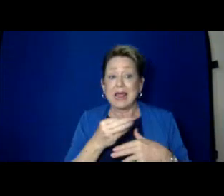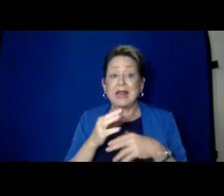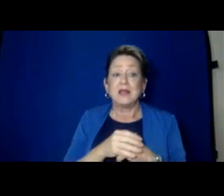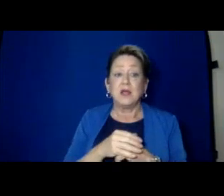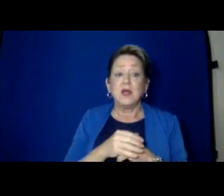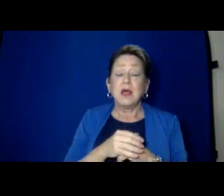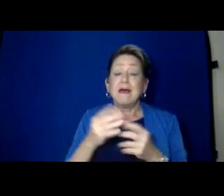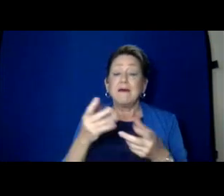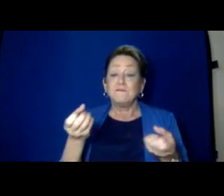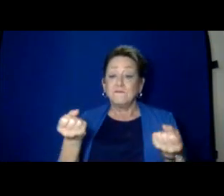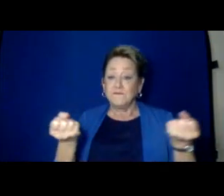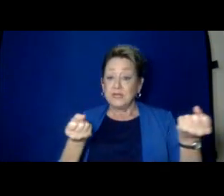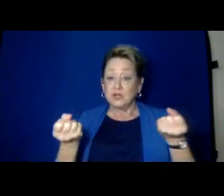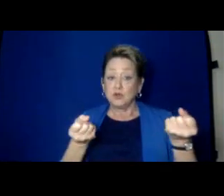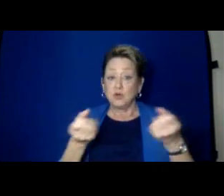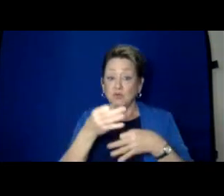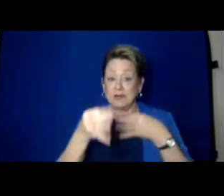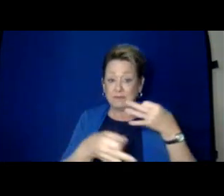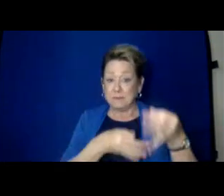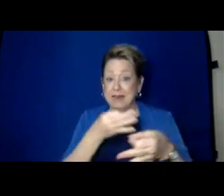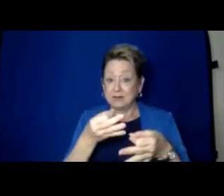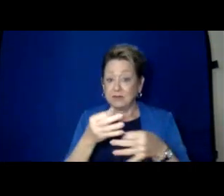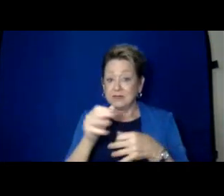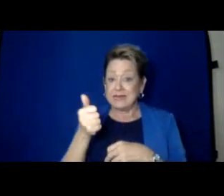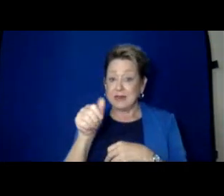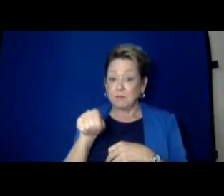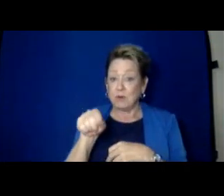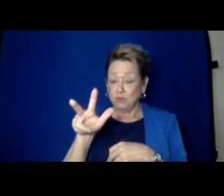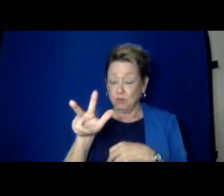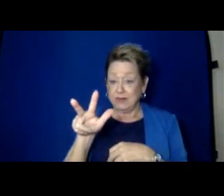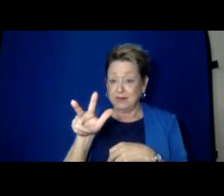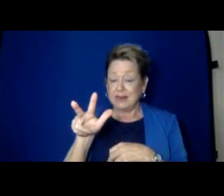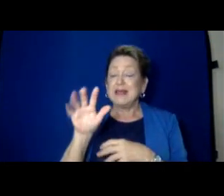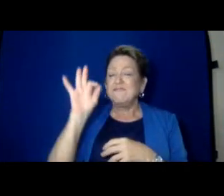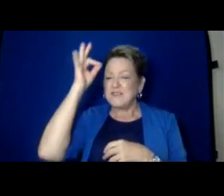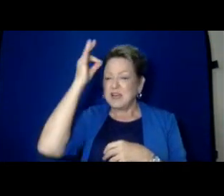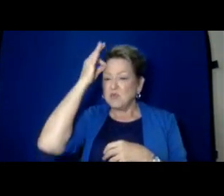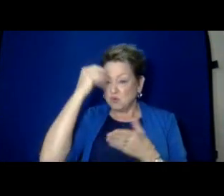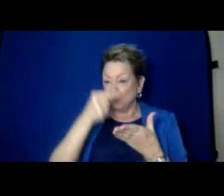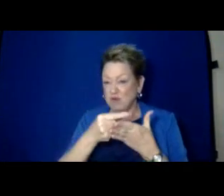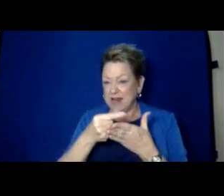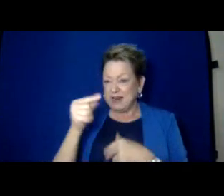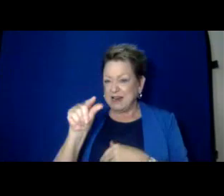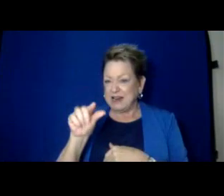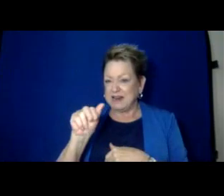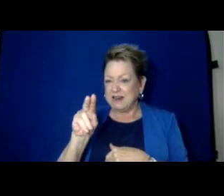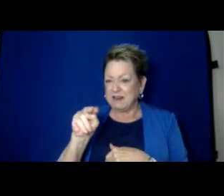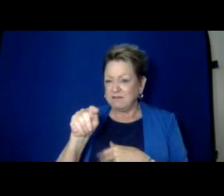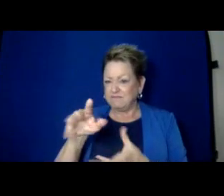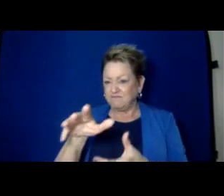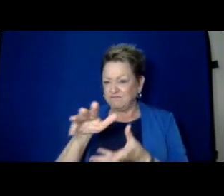vehicle replacements, that 10.3, that's the federal grant that I mentioned for the buses with the local